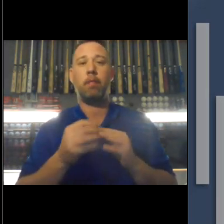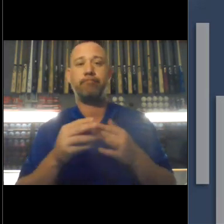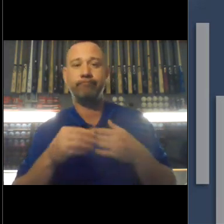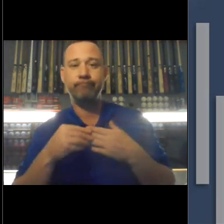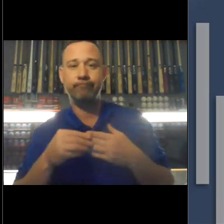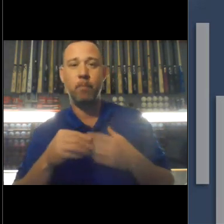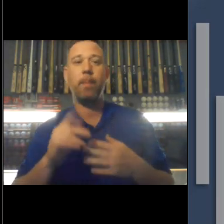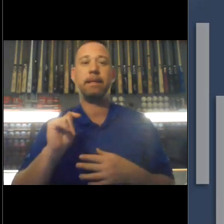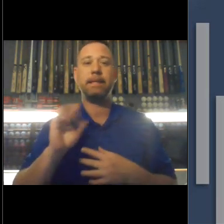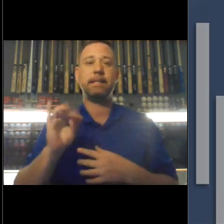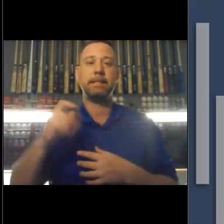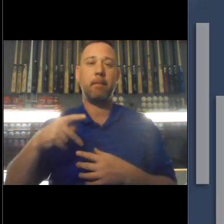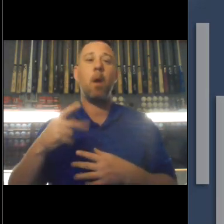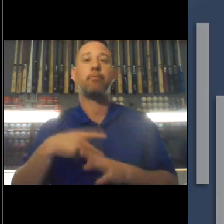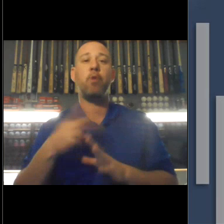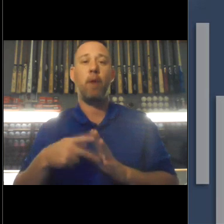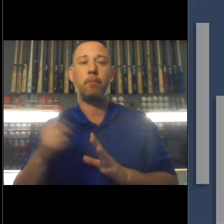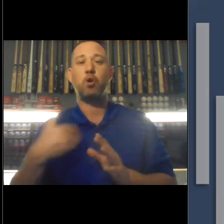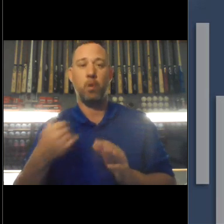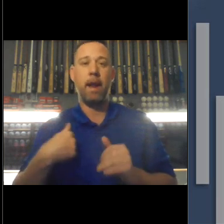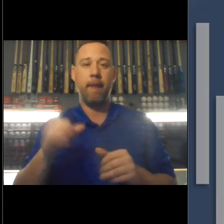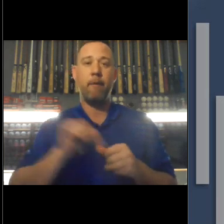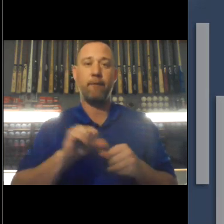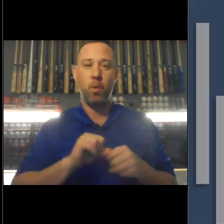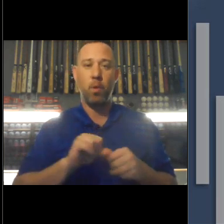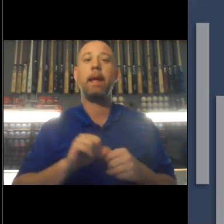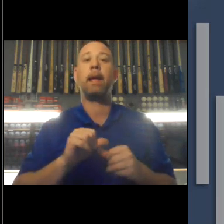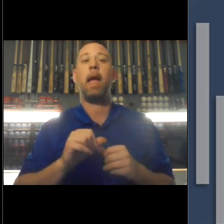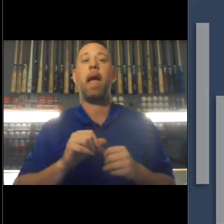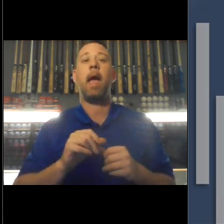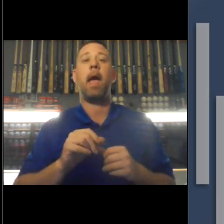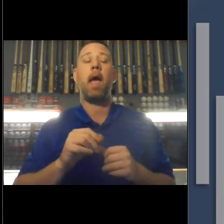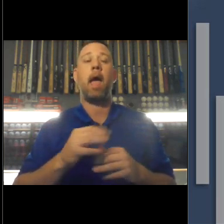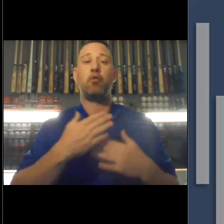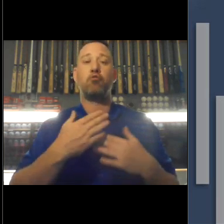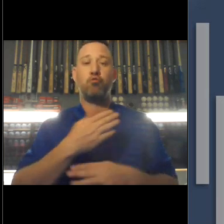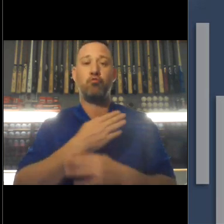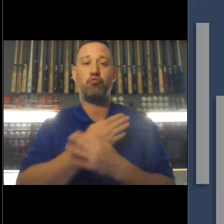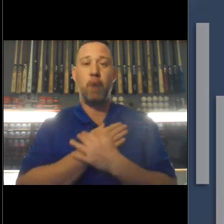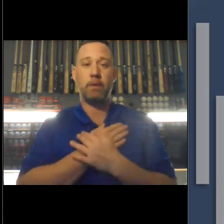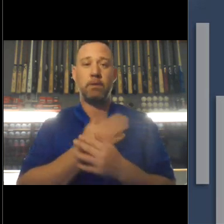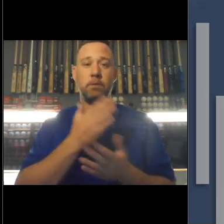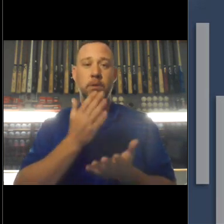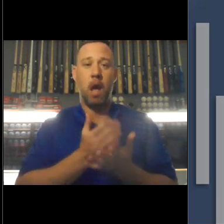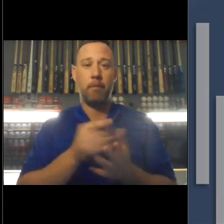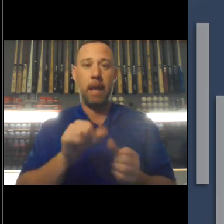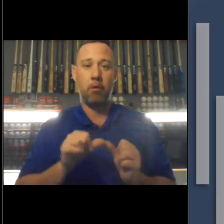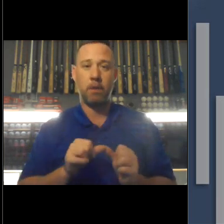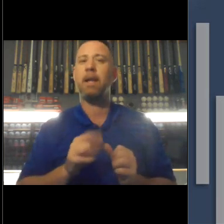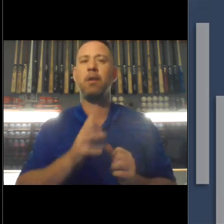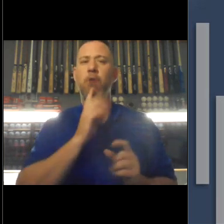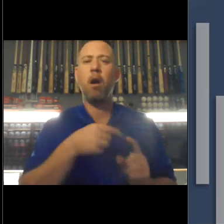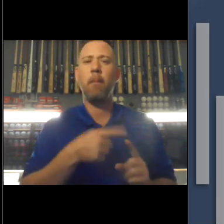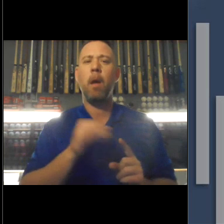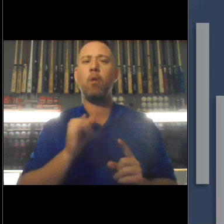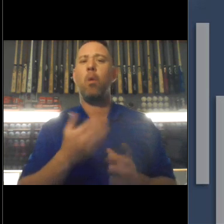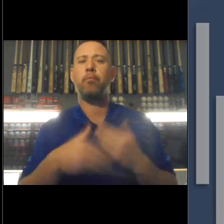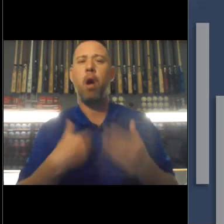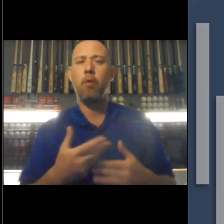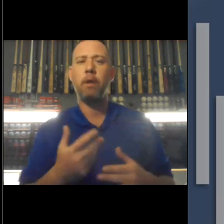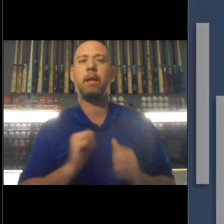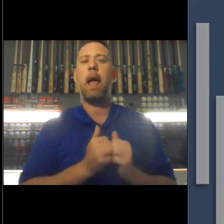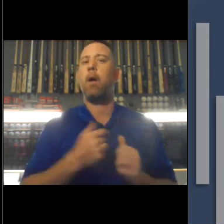TSEP program so that you could have fueling potentially at rest stops. Can you talk about your progress there, and how can we